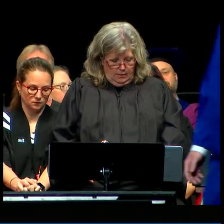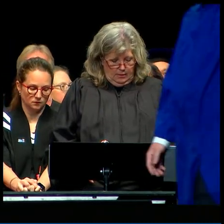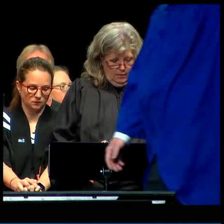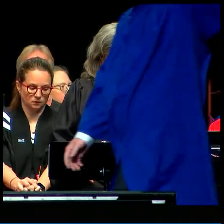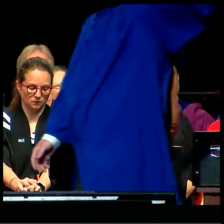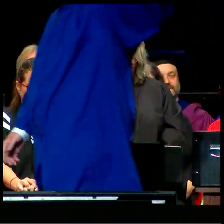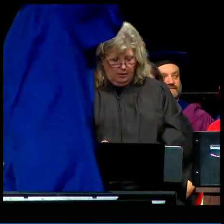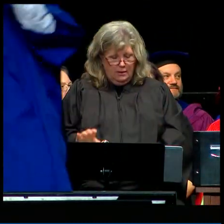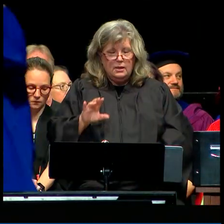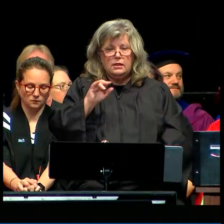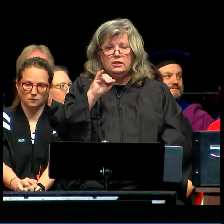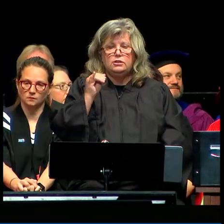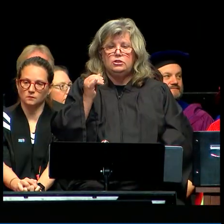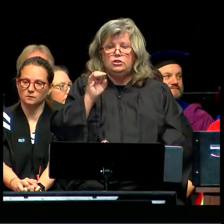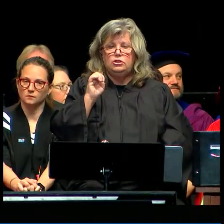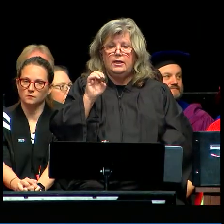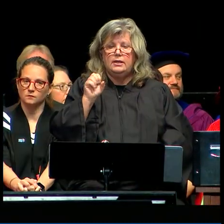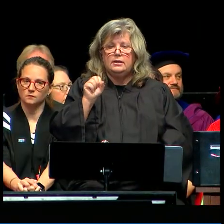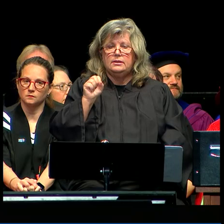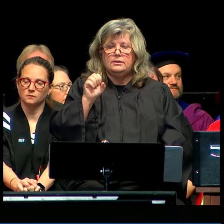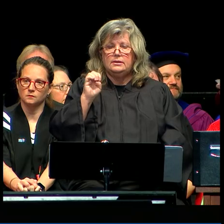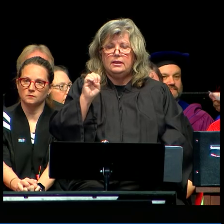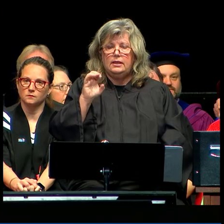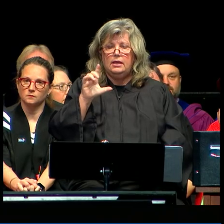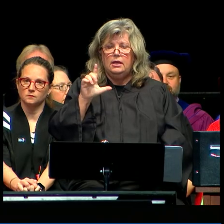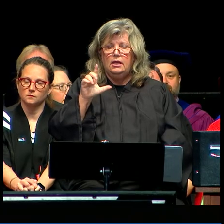Jesse Lucier, with distinction.